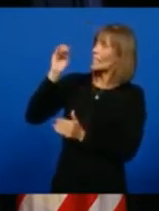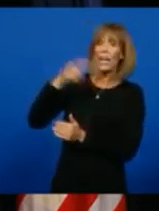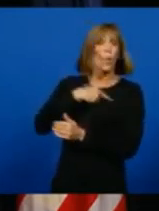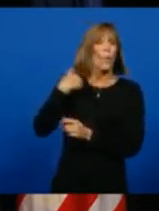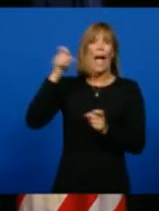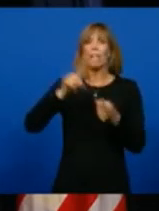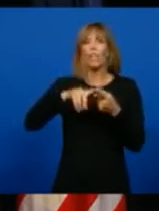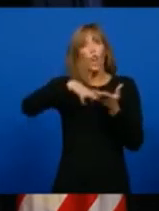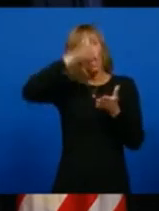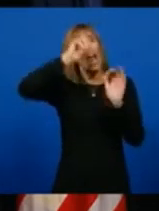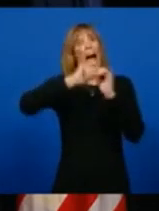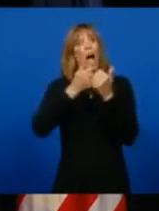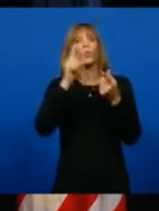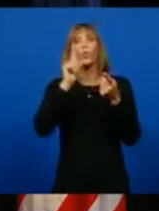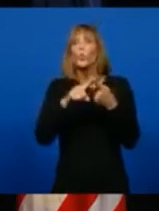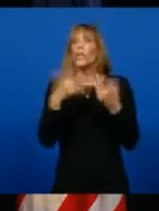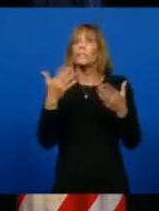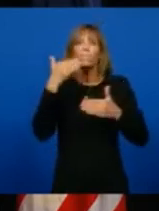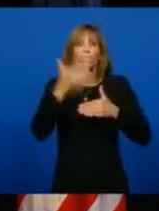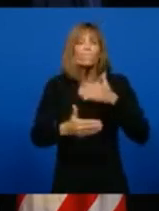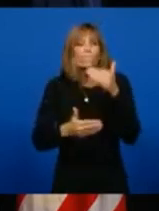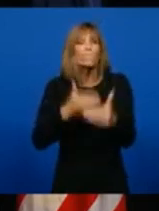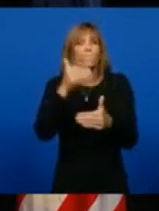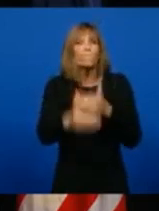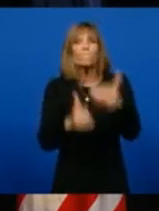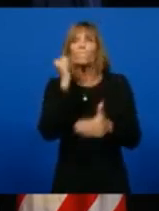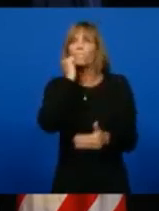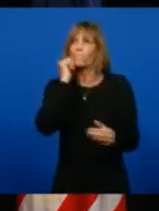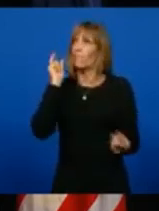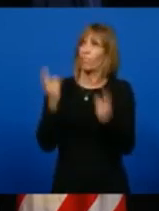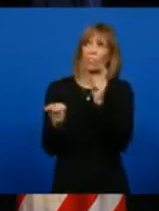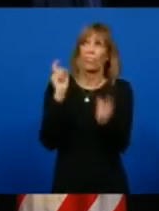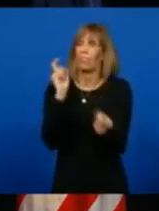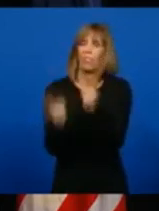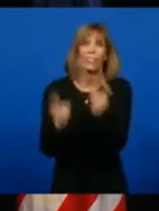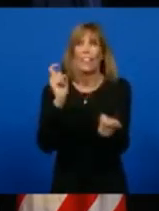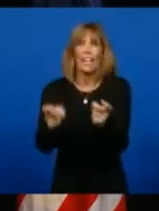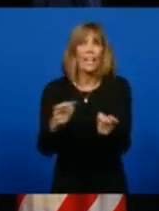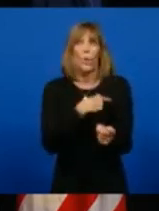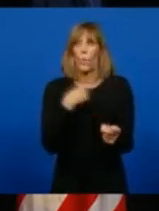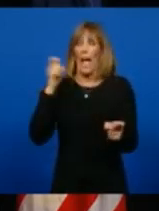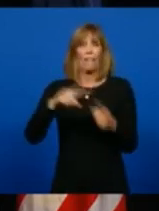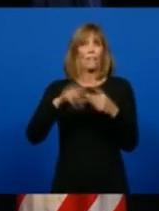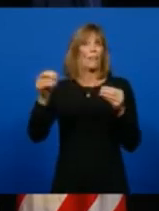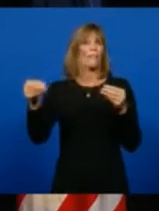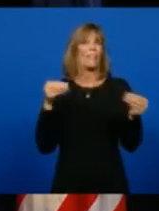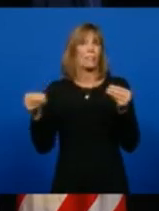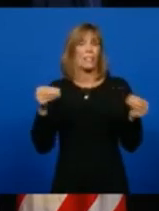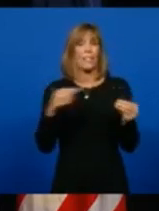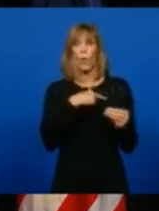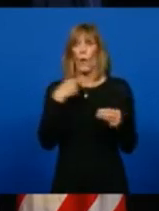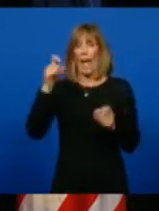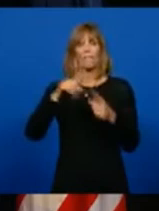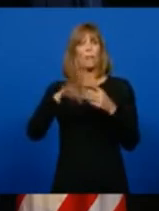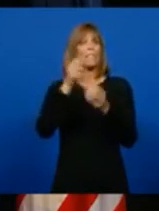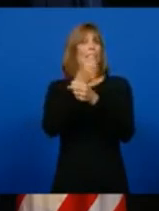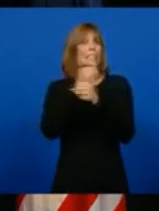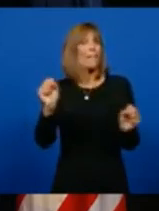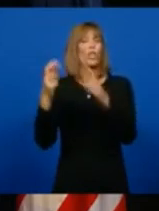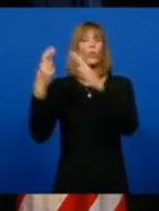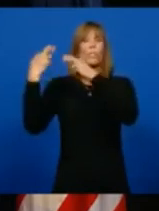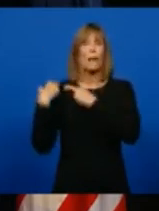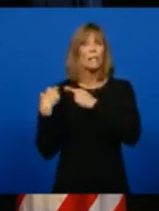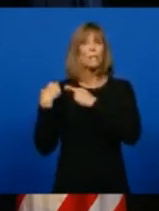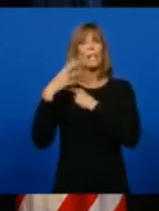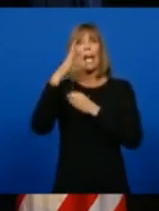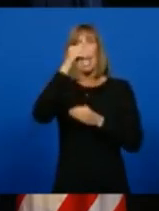some normalcy into our lives. And so when we can do that safely and responsibly, but we have to provide the